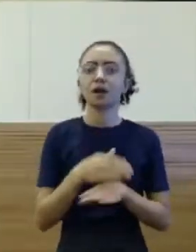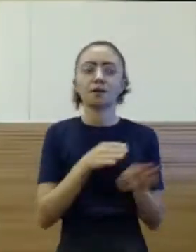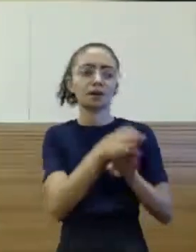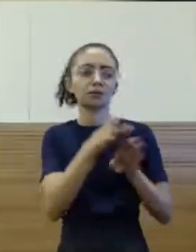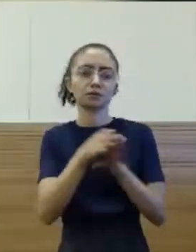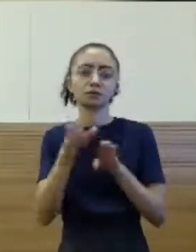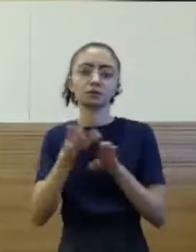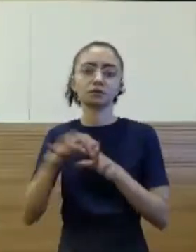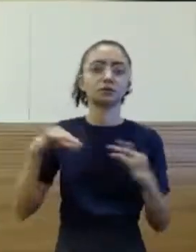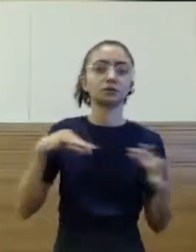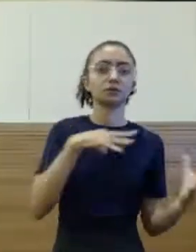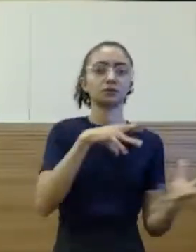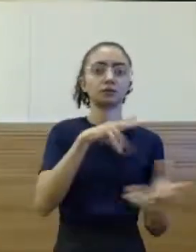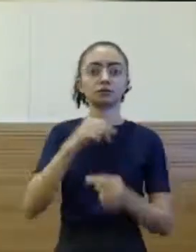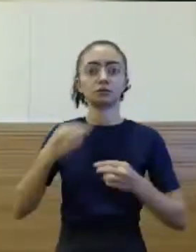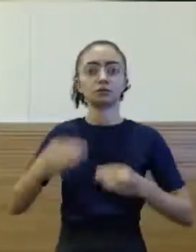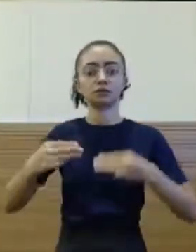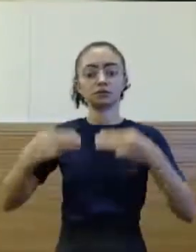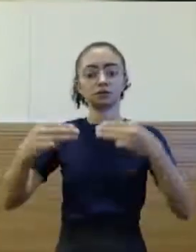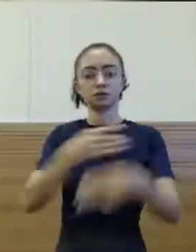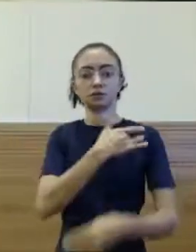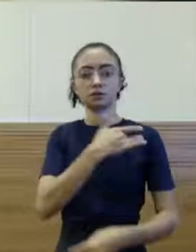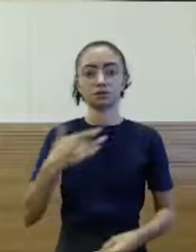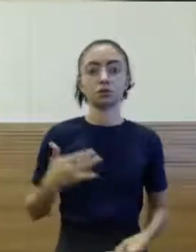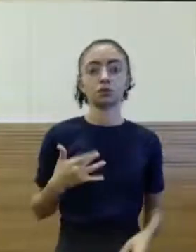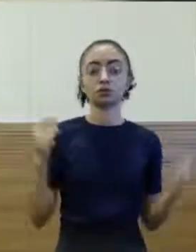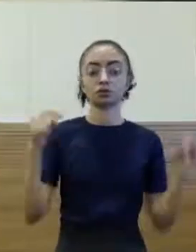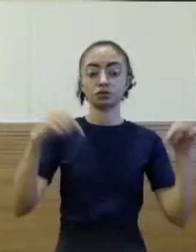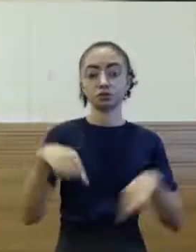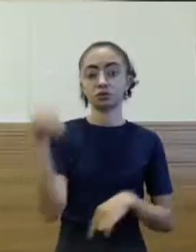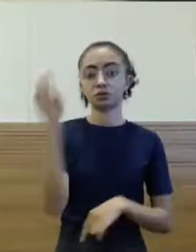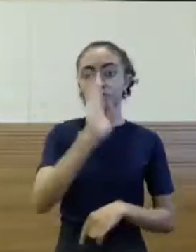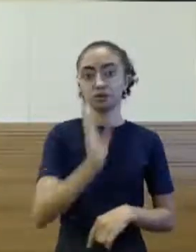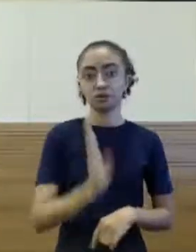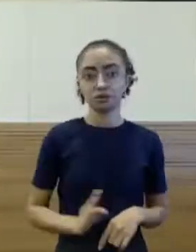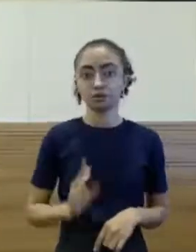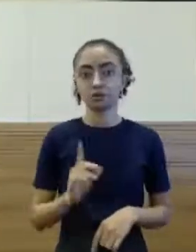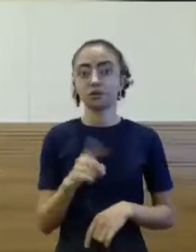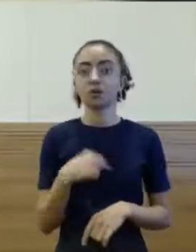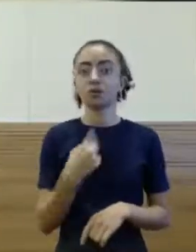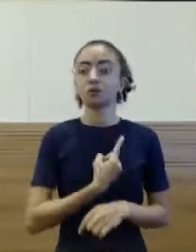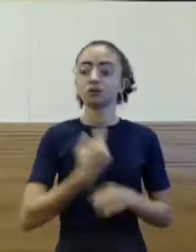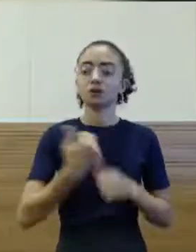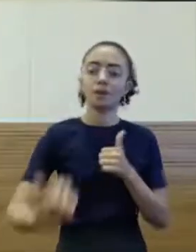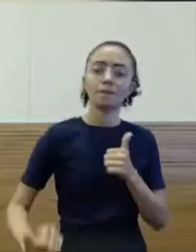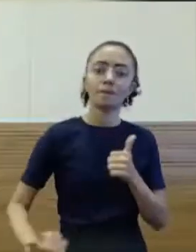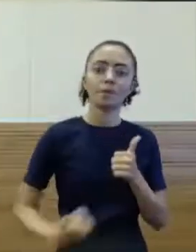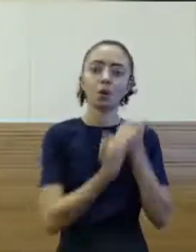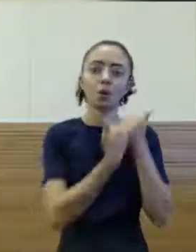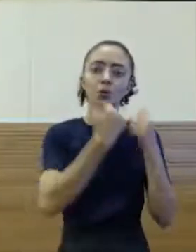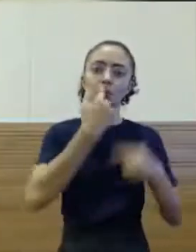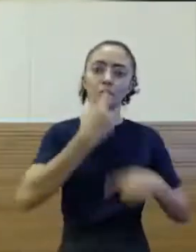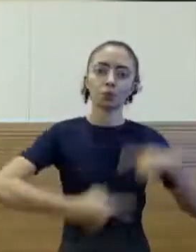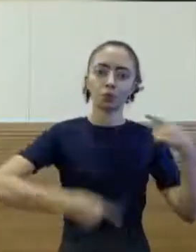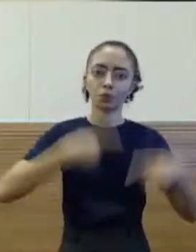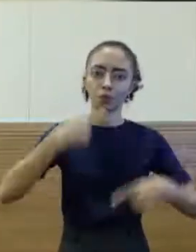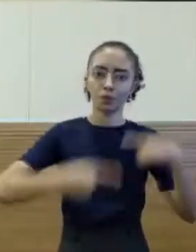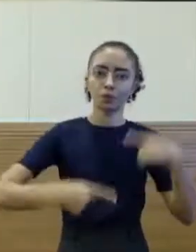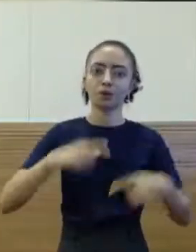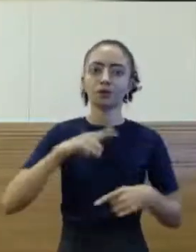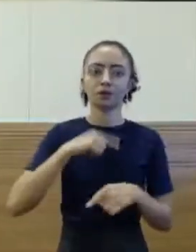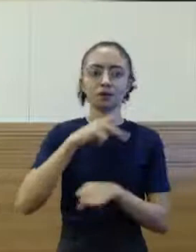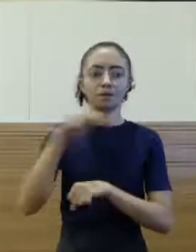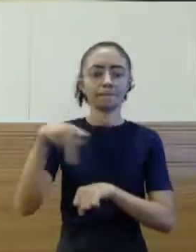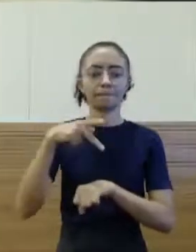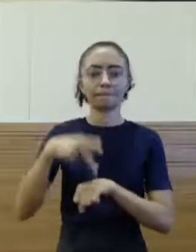Advisory of your country to the International Advisory of the Ministry of Health to support us in this large